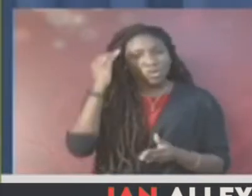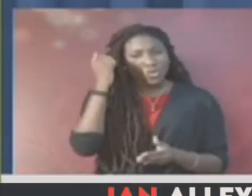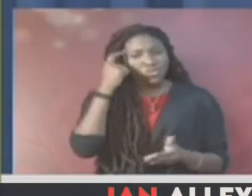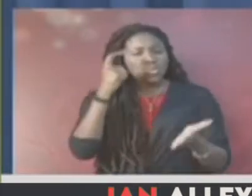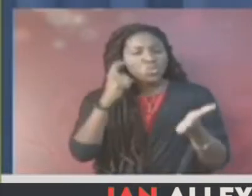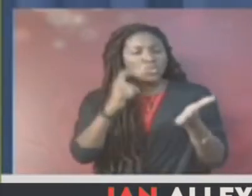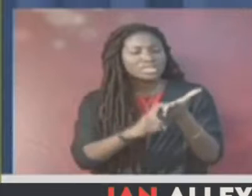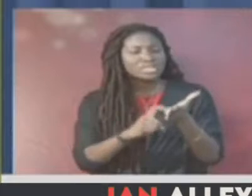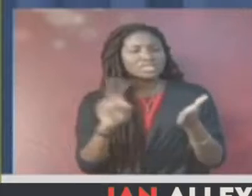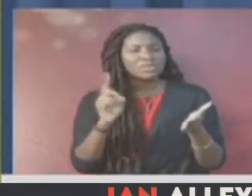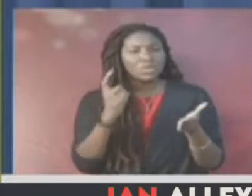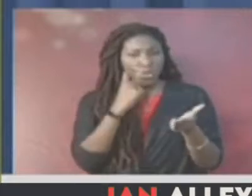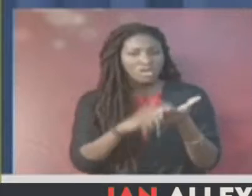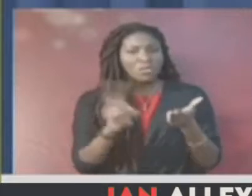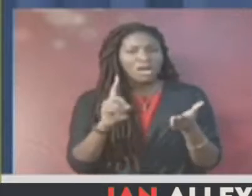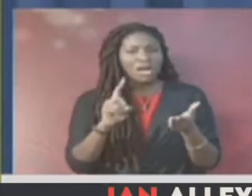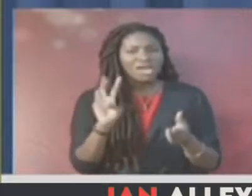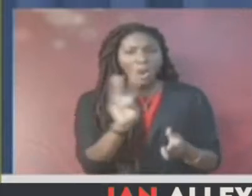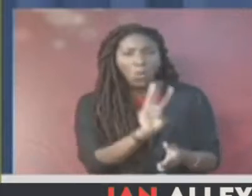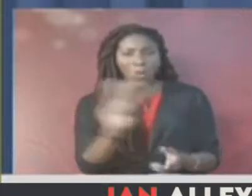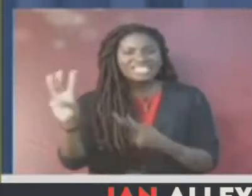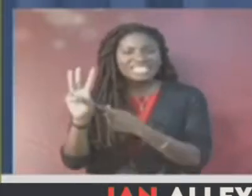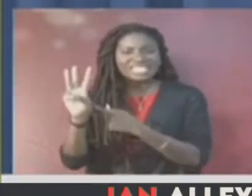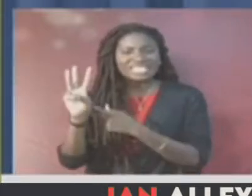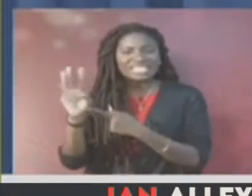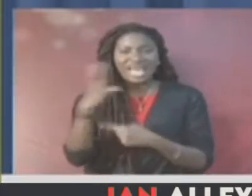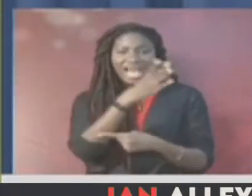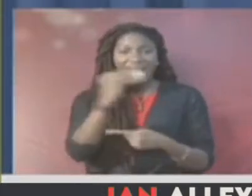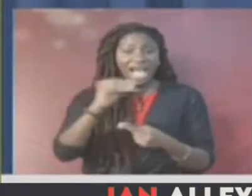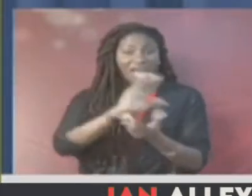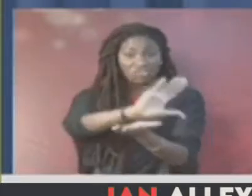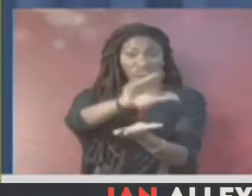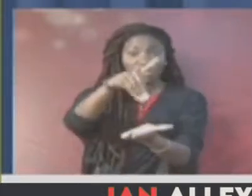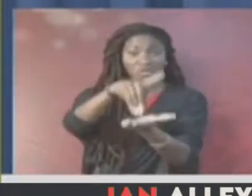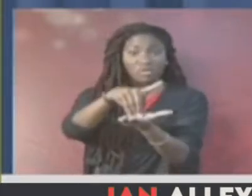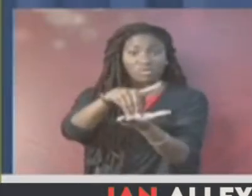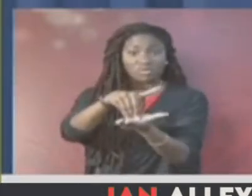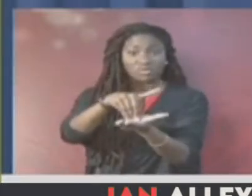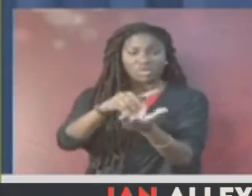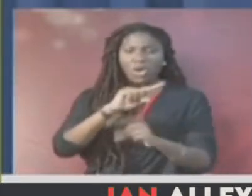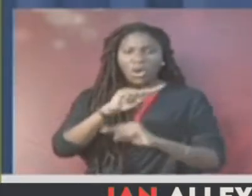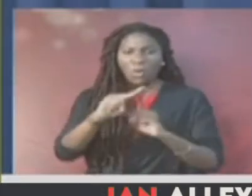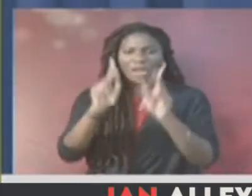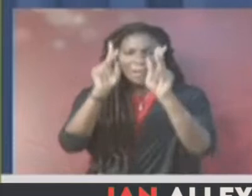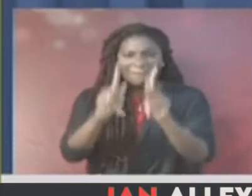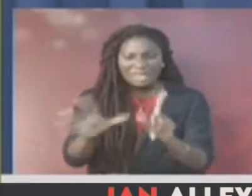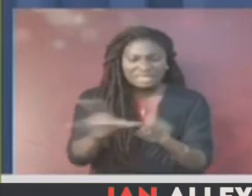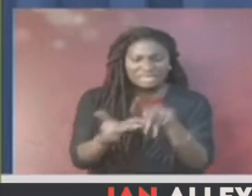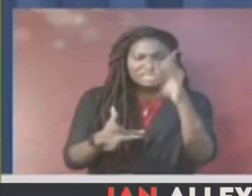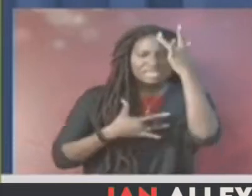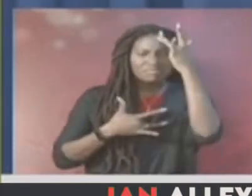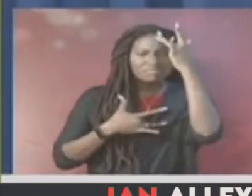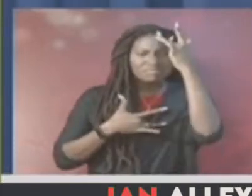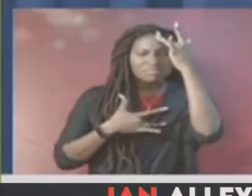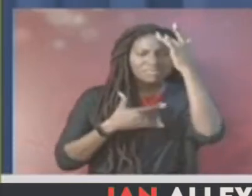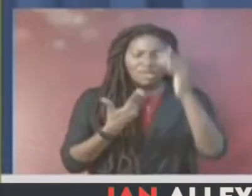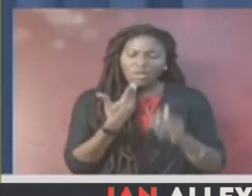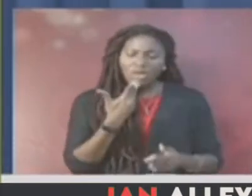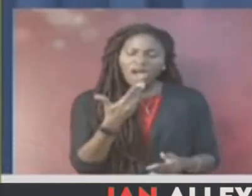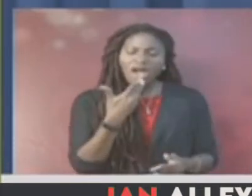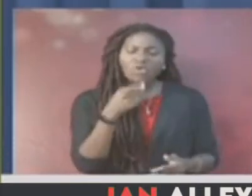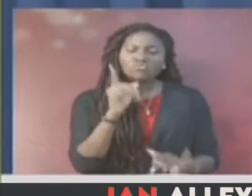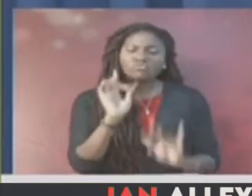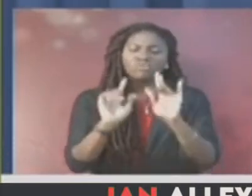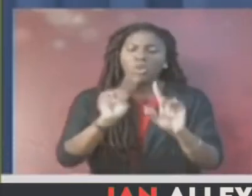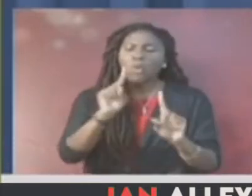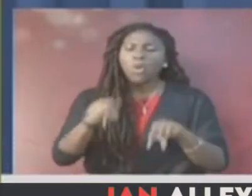especially, as well as some parts of St. George Central, the contact tracers at the CMO which are telling me there's a lot of hidden